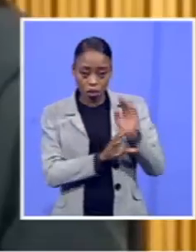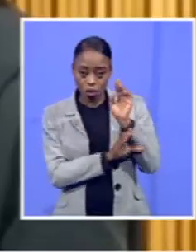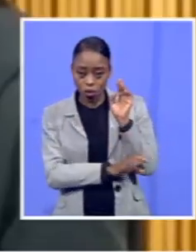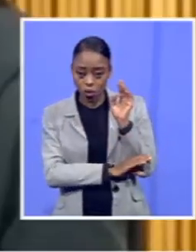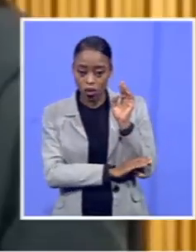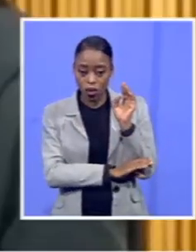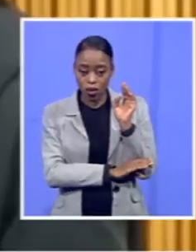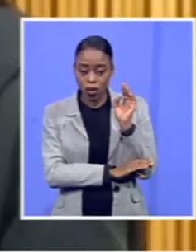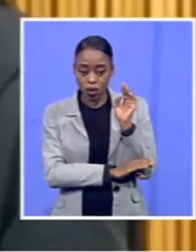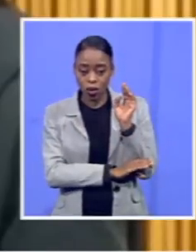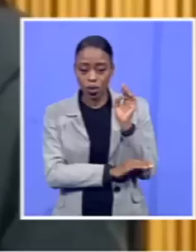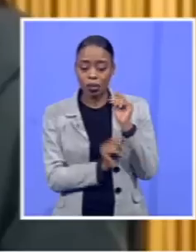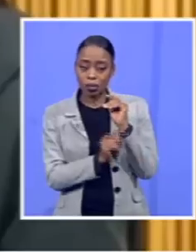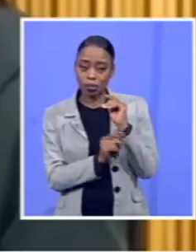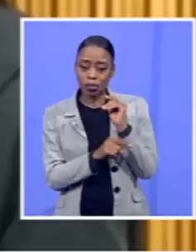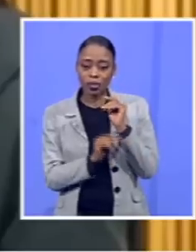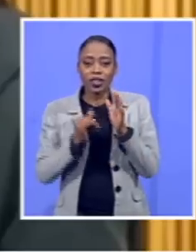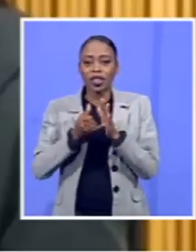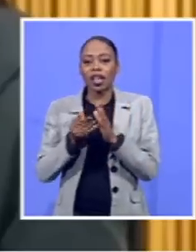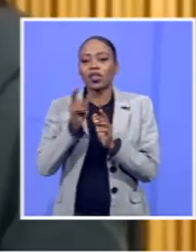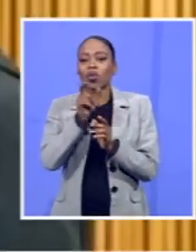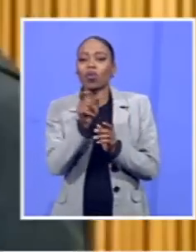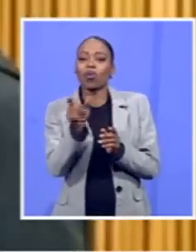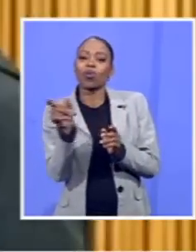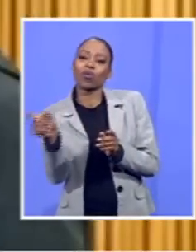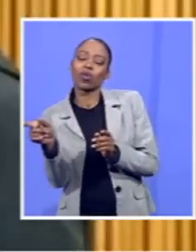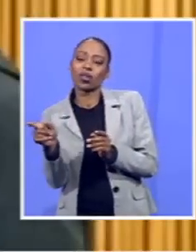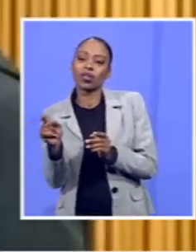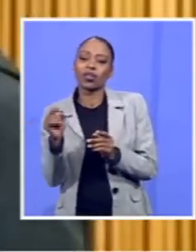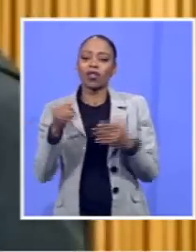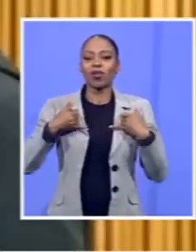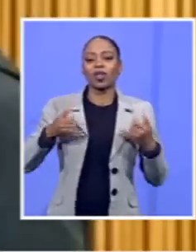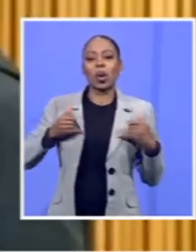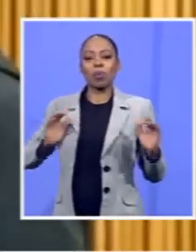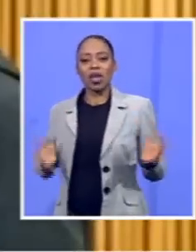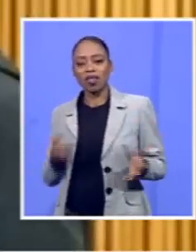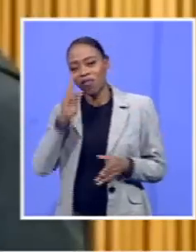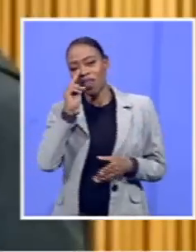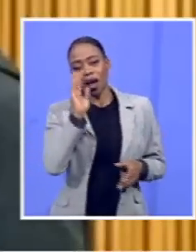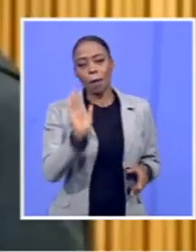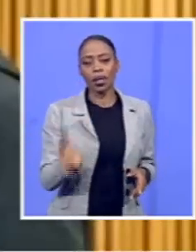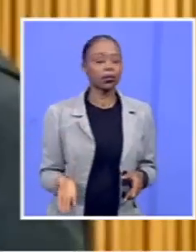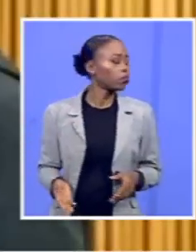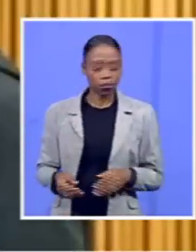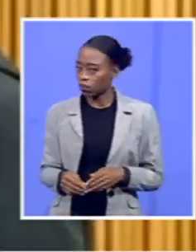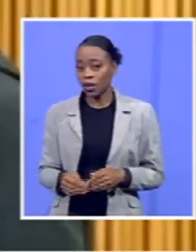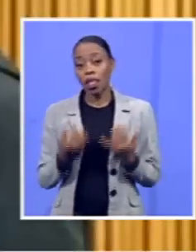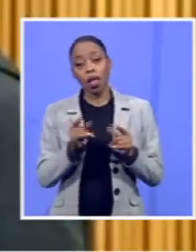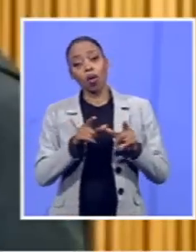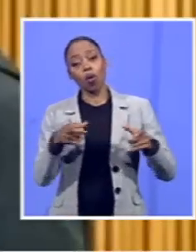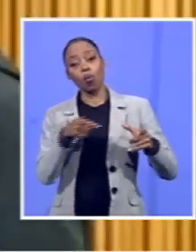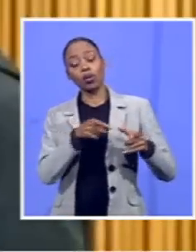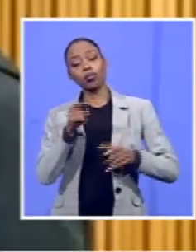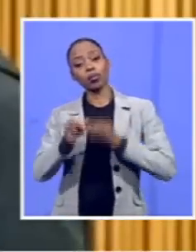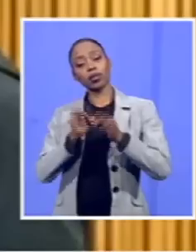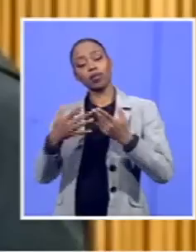constitution, even worse, don't just put words just for fun. So when the committee is described